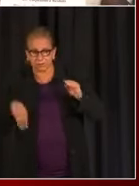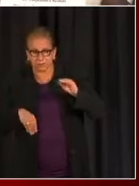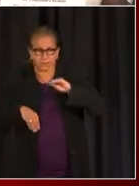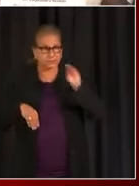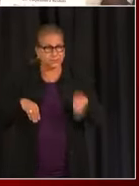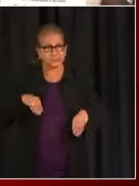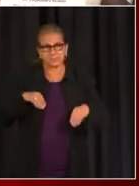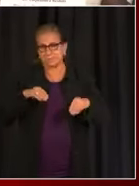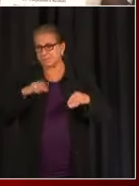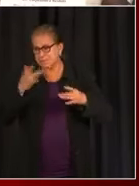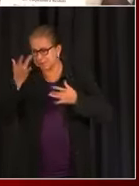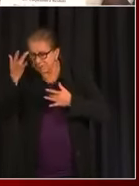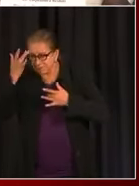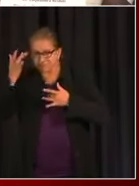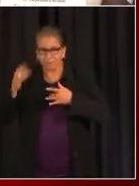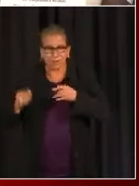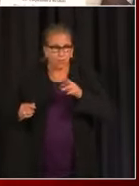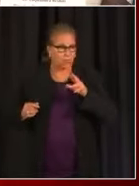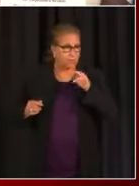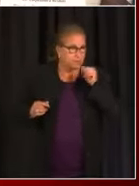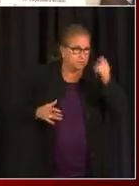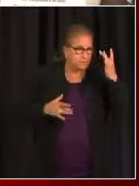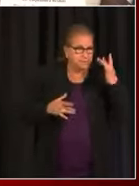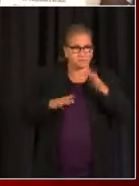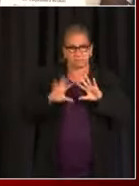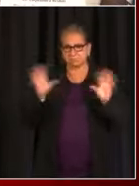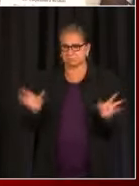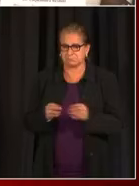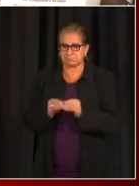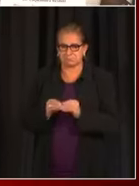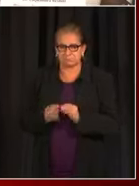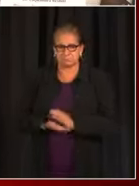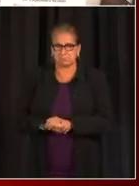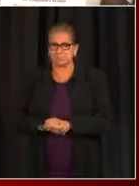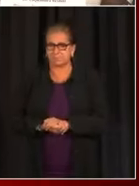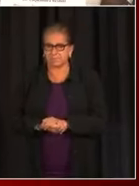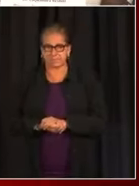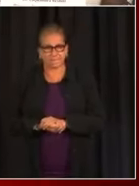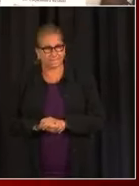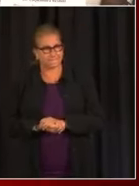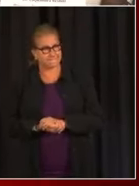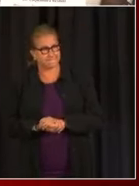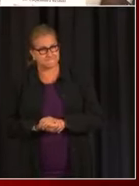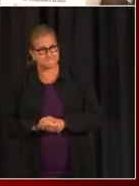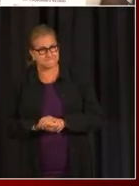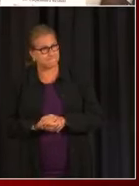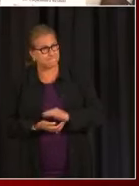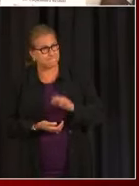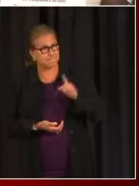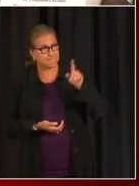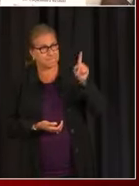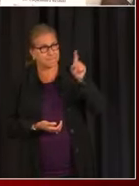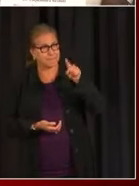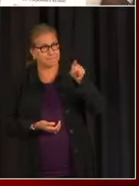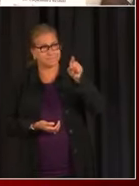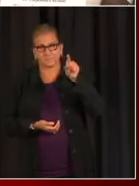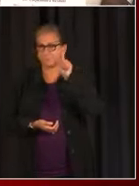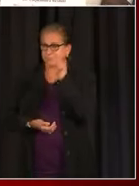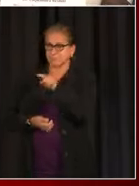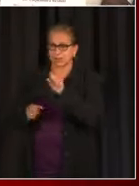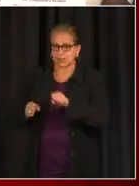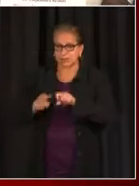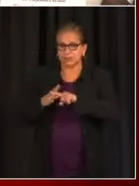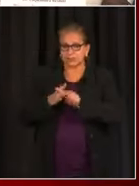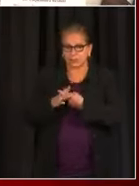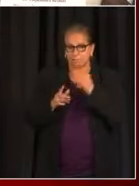initial activities that we will be implementing. So you could require it for school children, you're just not going there yet? By law,